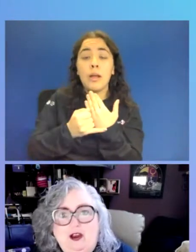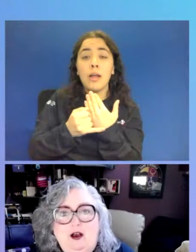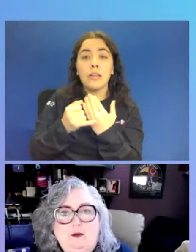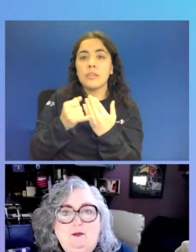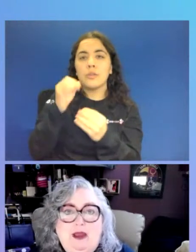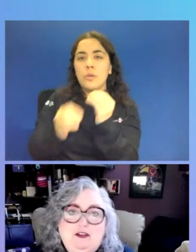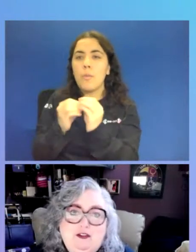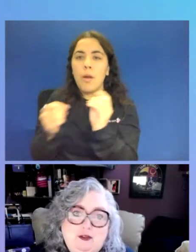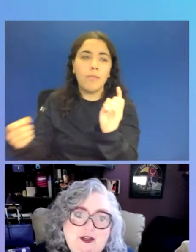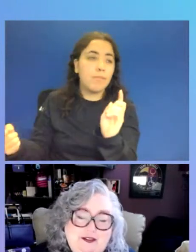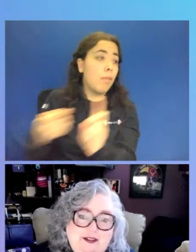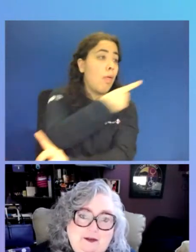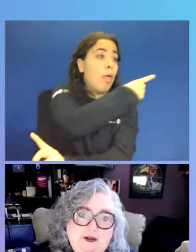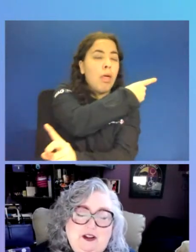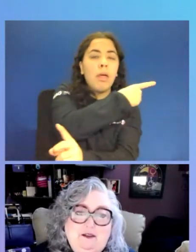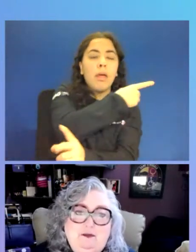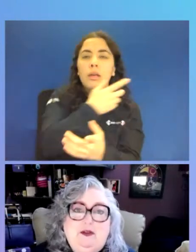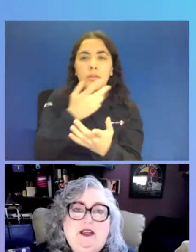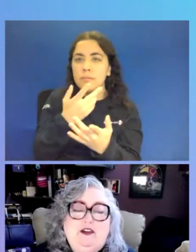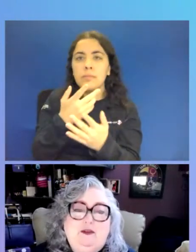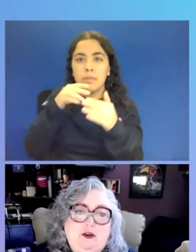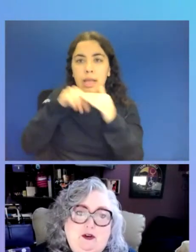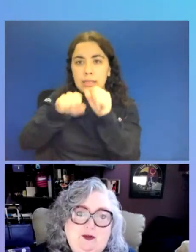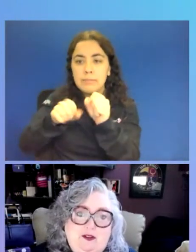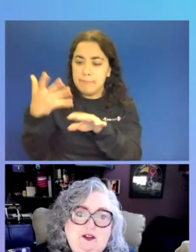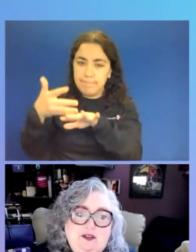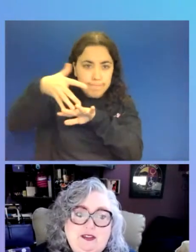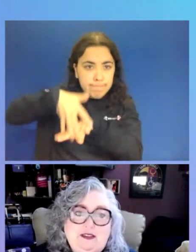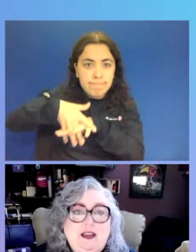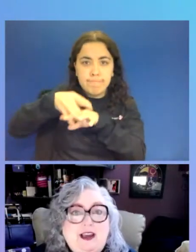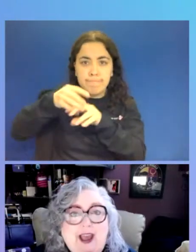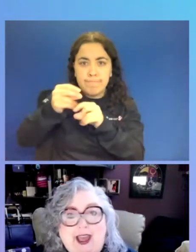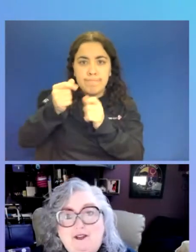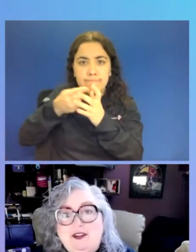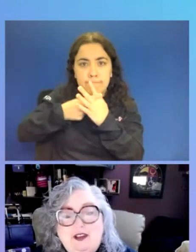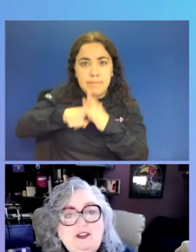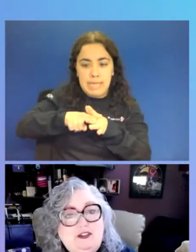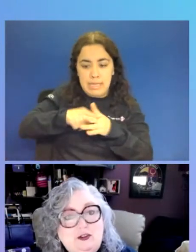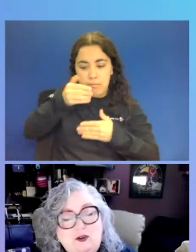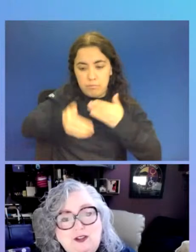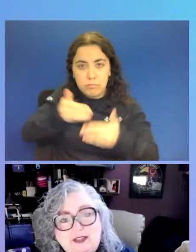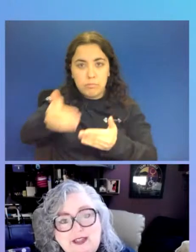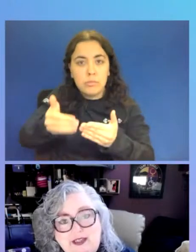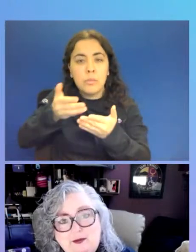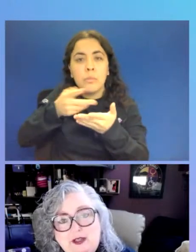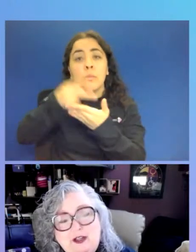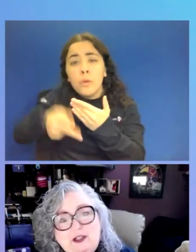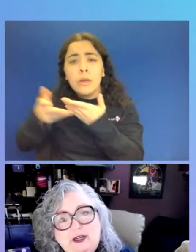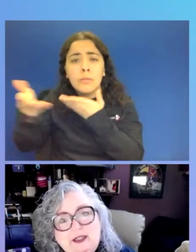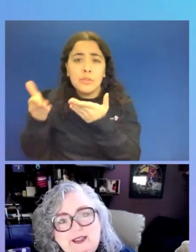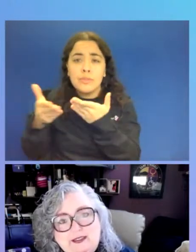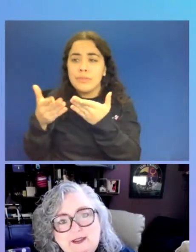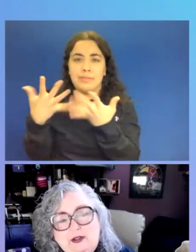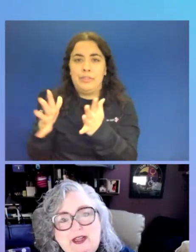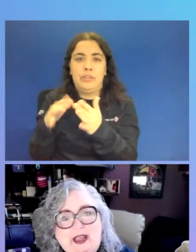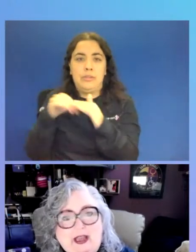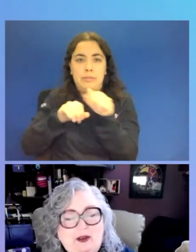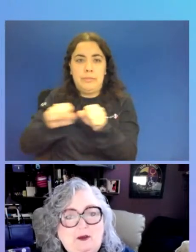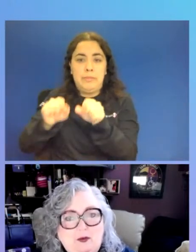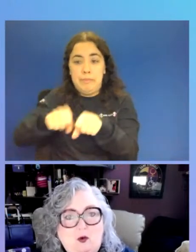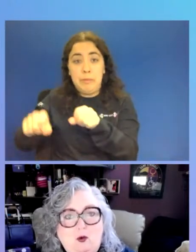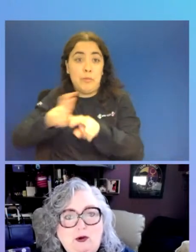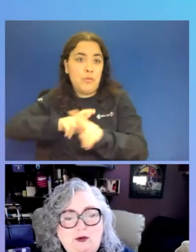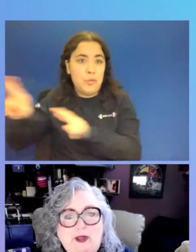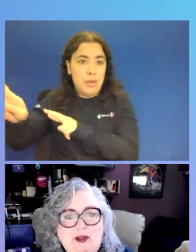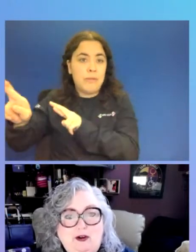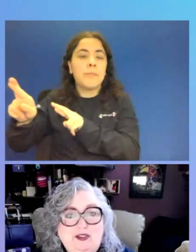rails, make sure that accessibility is built into programs and services, have discussions across teams to where accessibility can